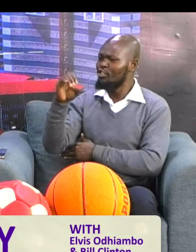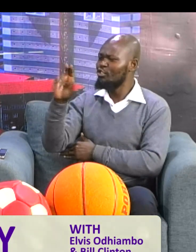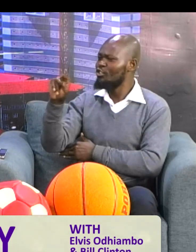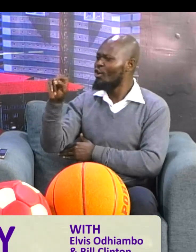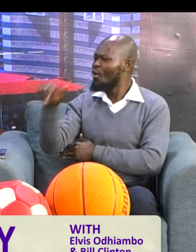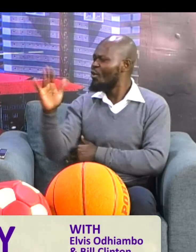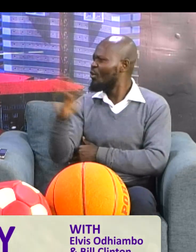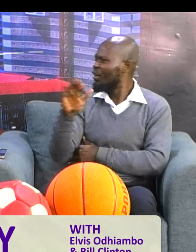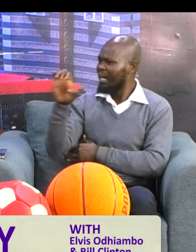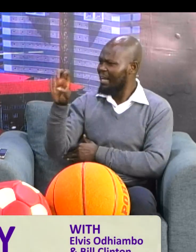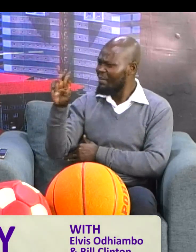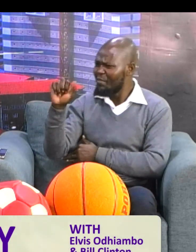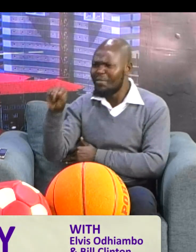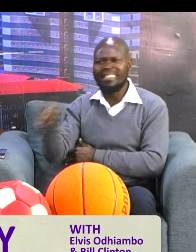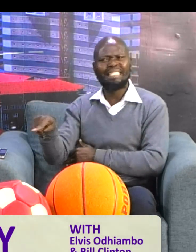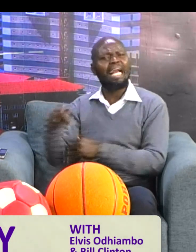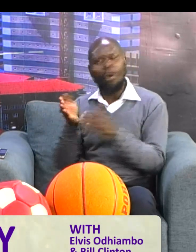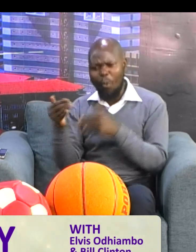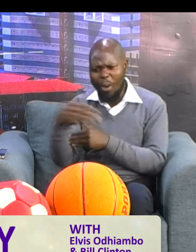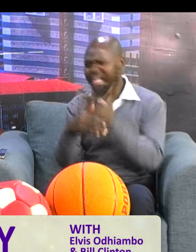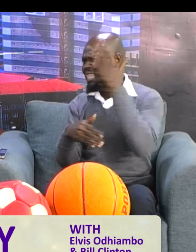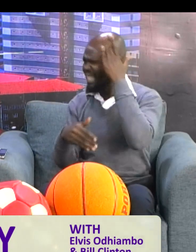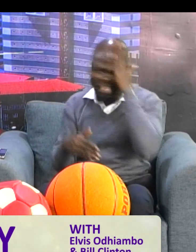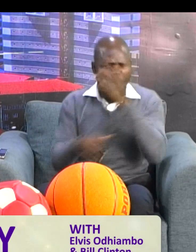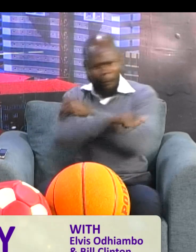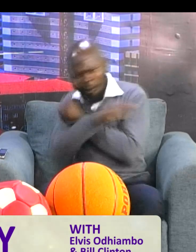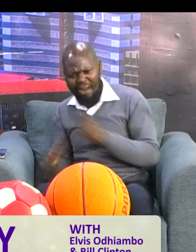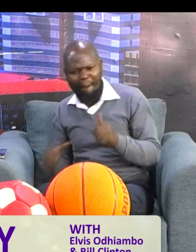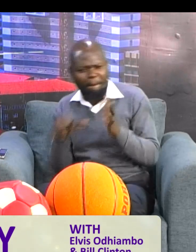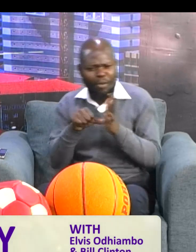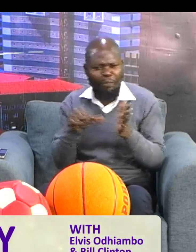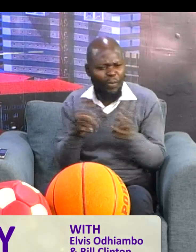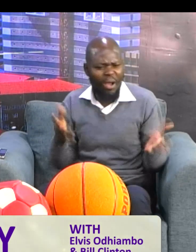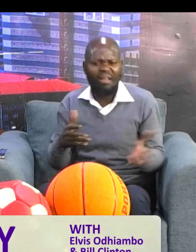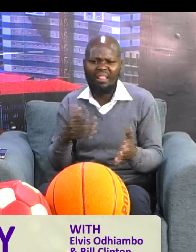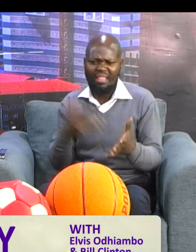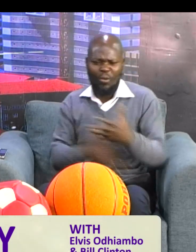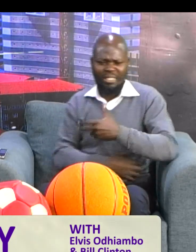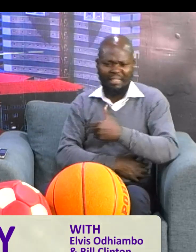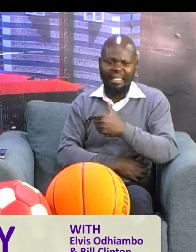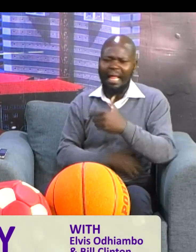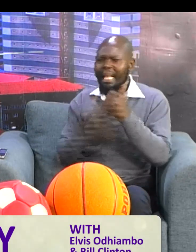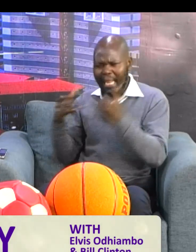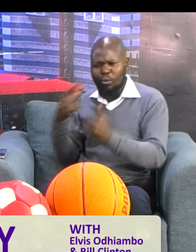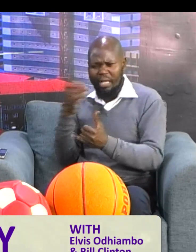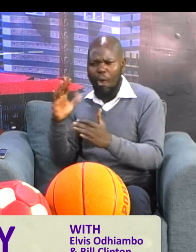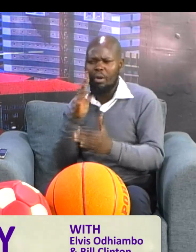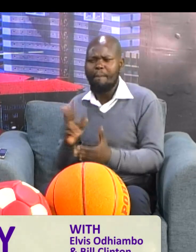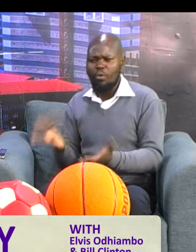And imagine Johnny Evans using the corner and, you know, the header using